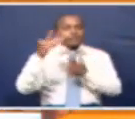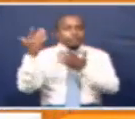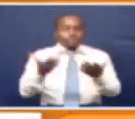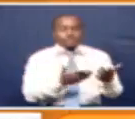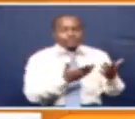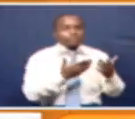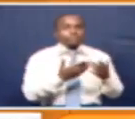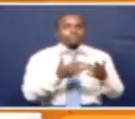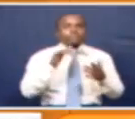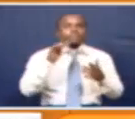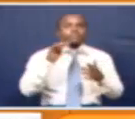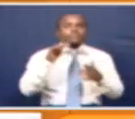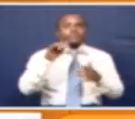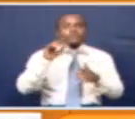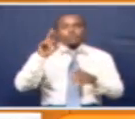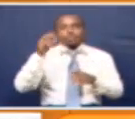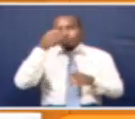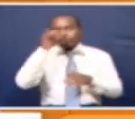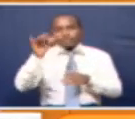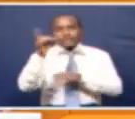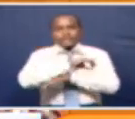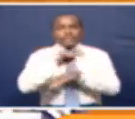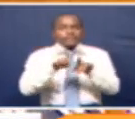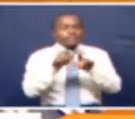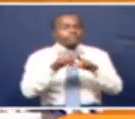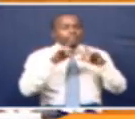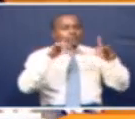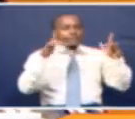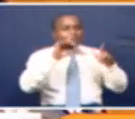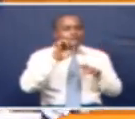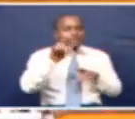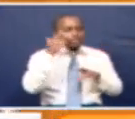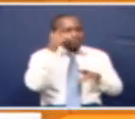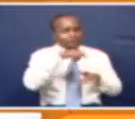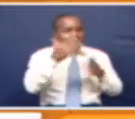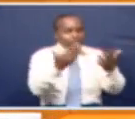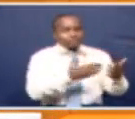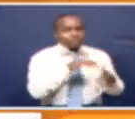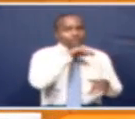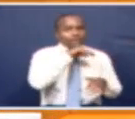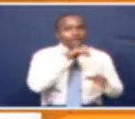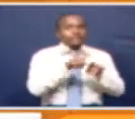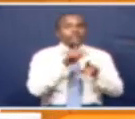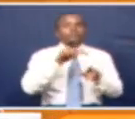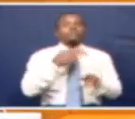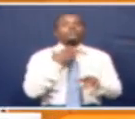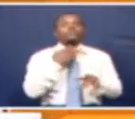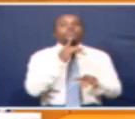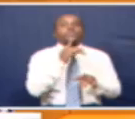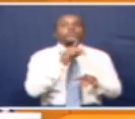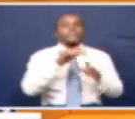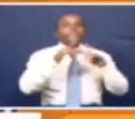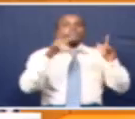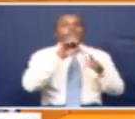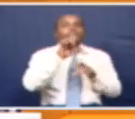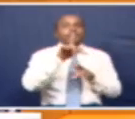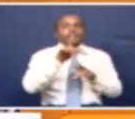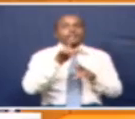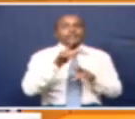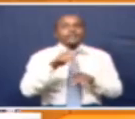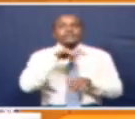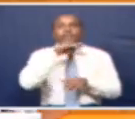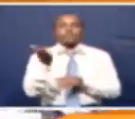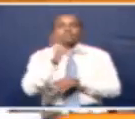day, it was equally a big deal for us to receive Raila. And I want to add by saying, the big deal was that Raila was coming back